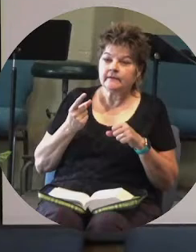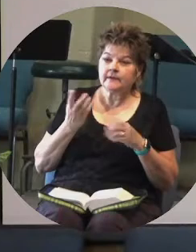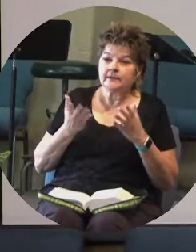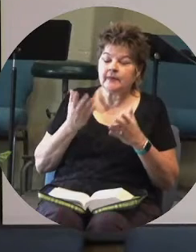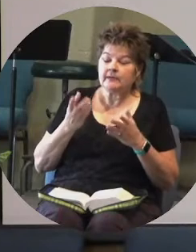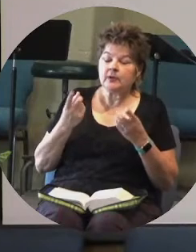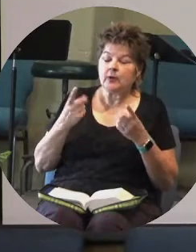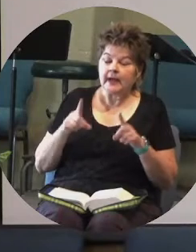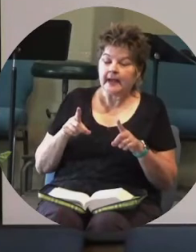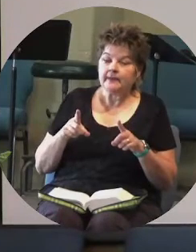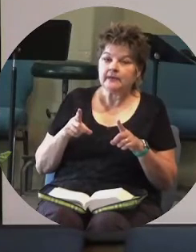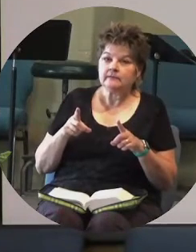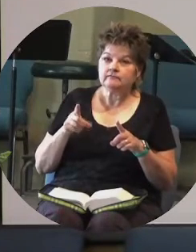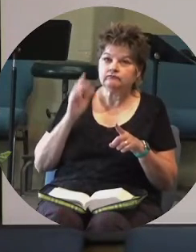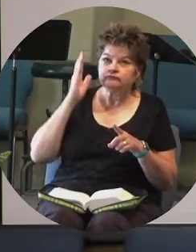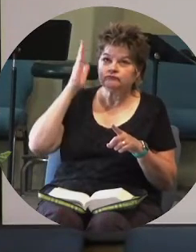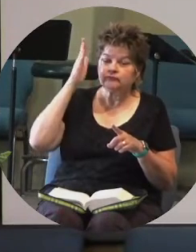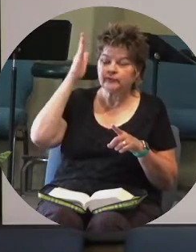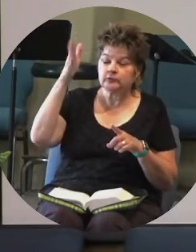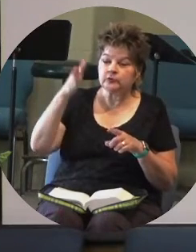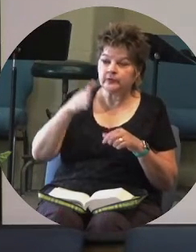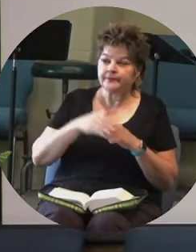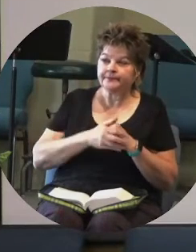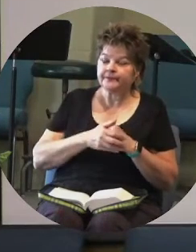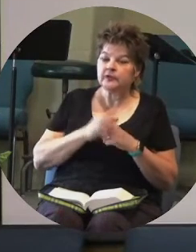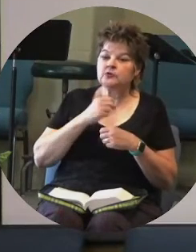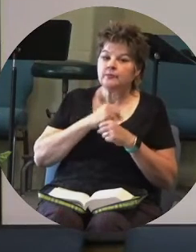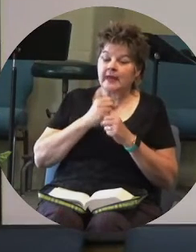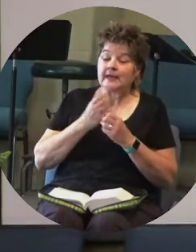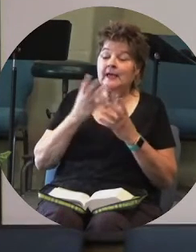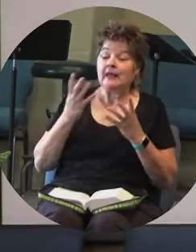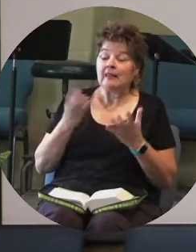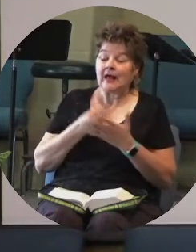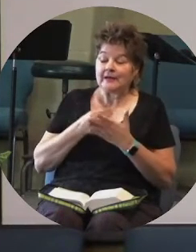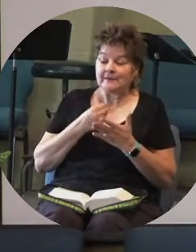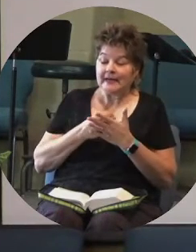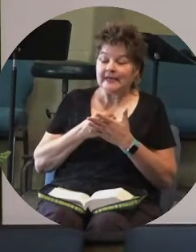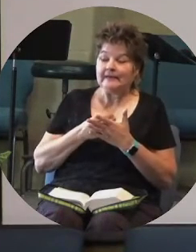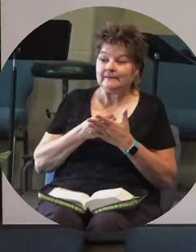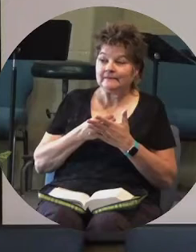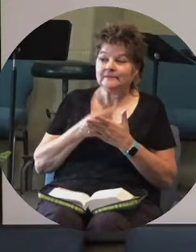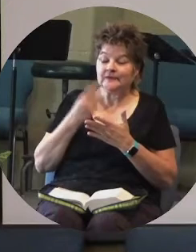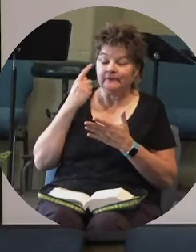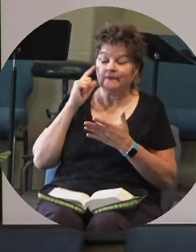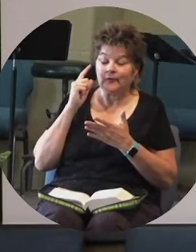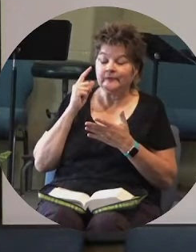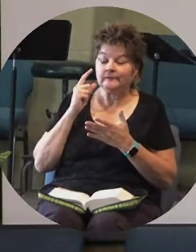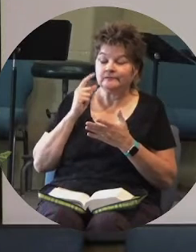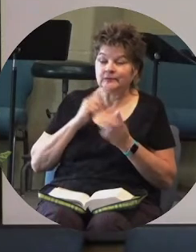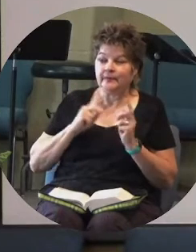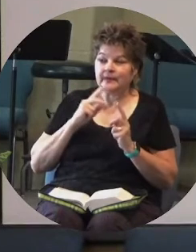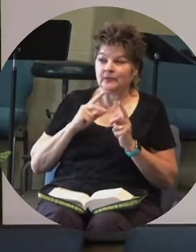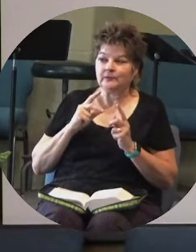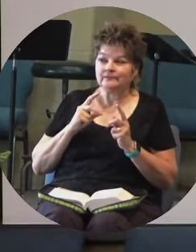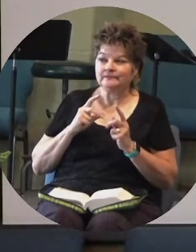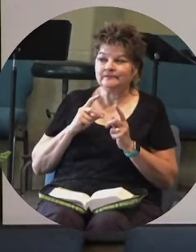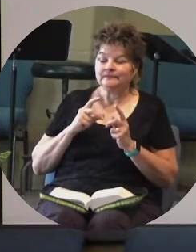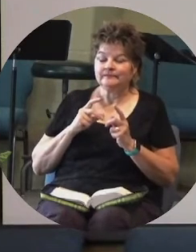future or perceive. And so she was making lots of money for these guys. And all of a